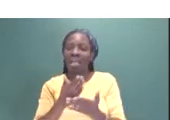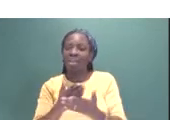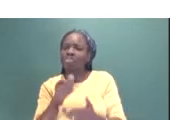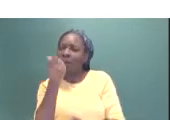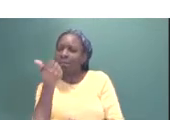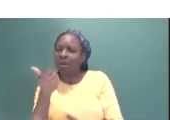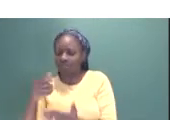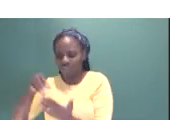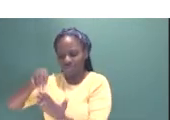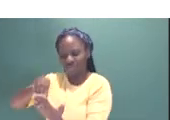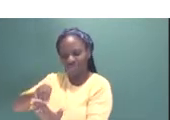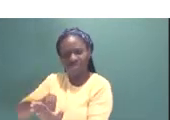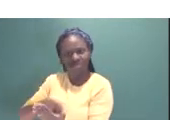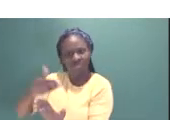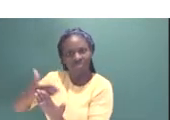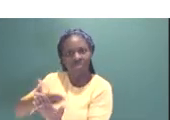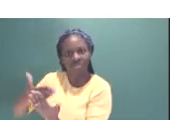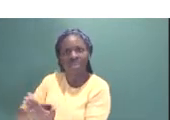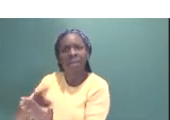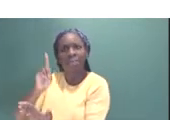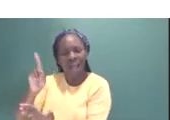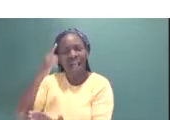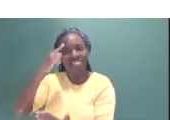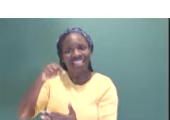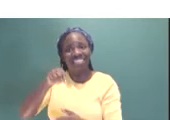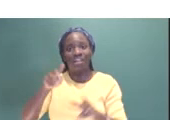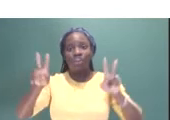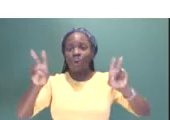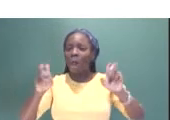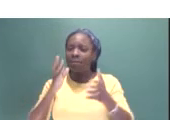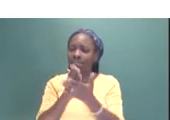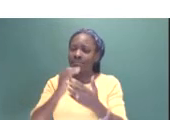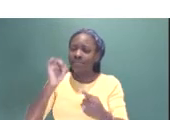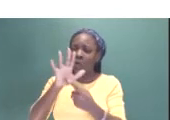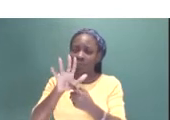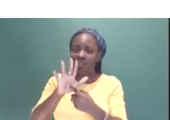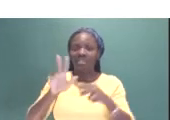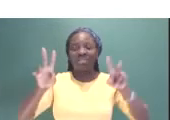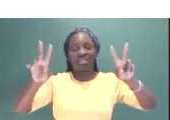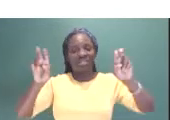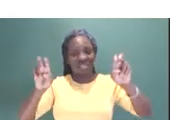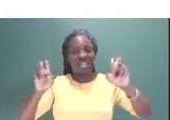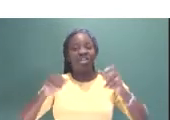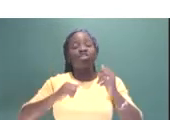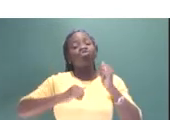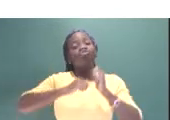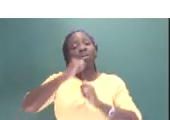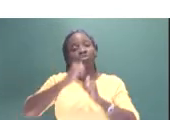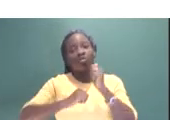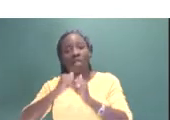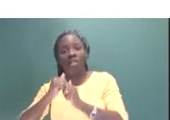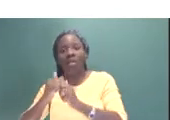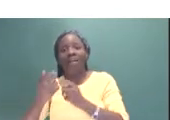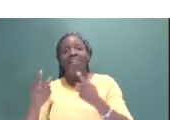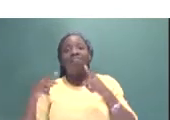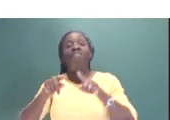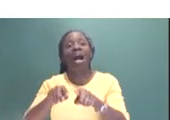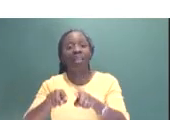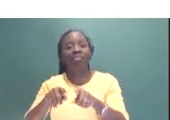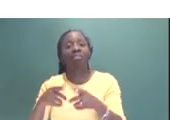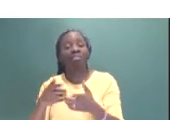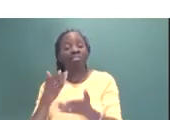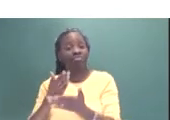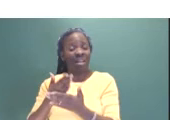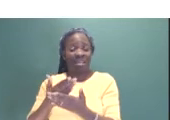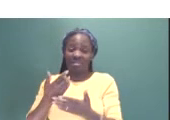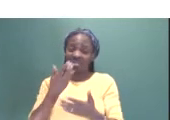but I feel it's important to use that term because that structural violence is there both in the communities, or sometimes even